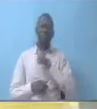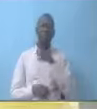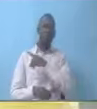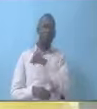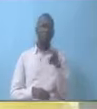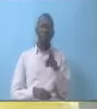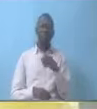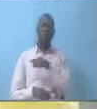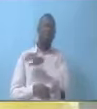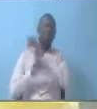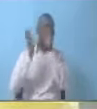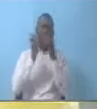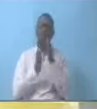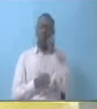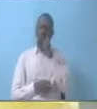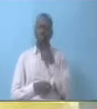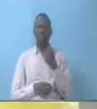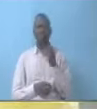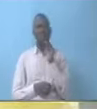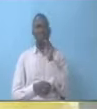Uncle Human Rights.